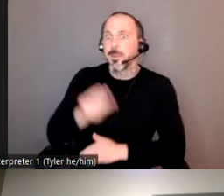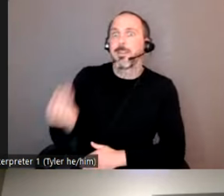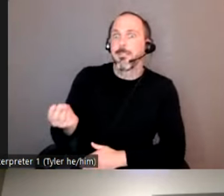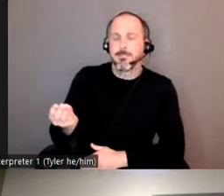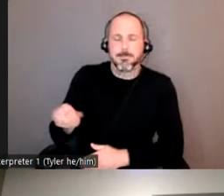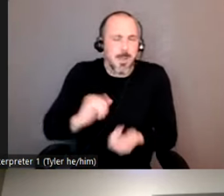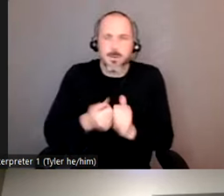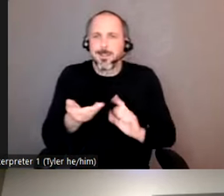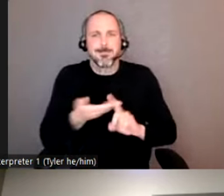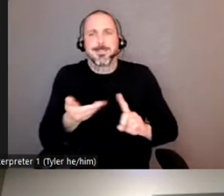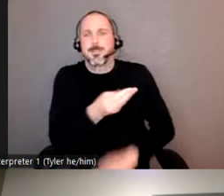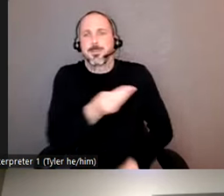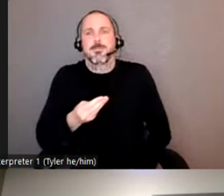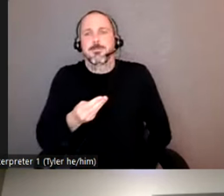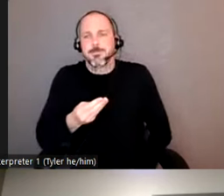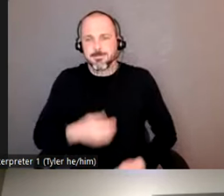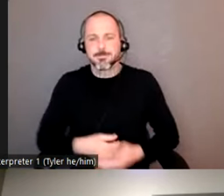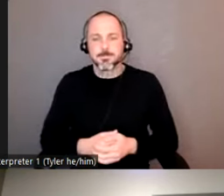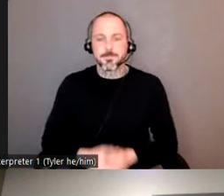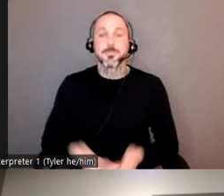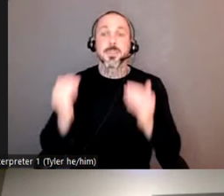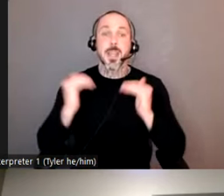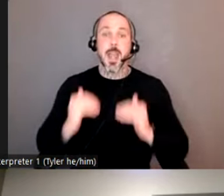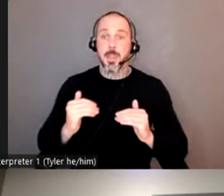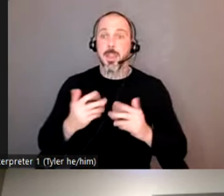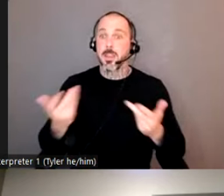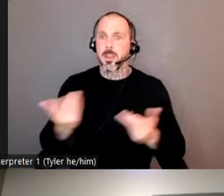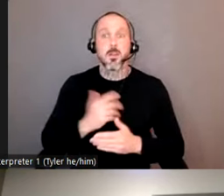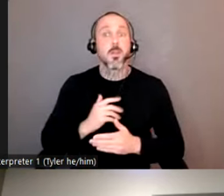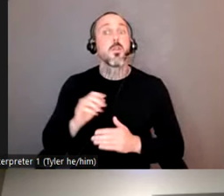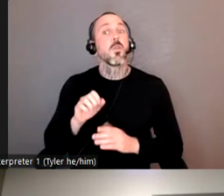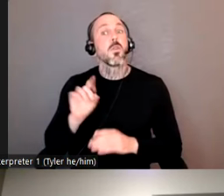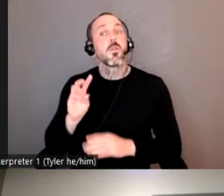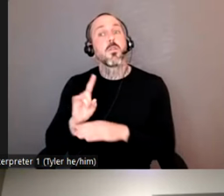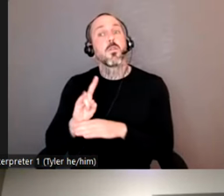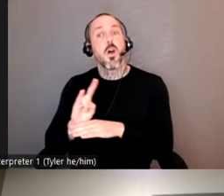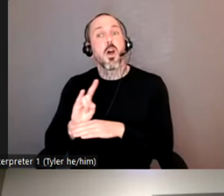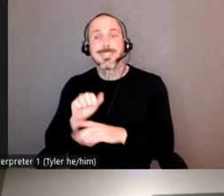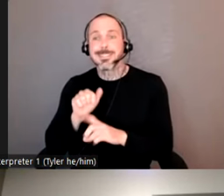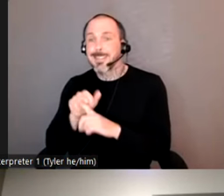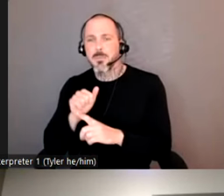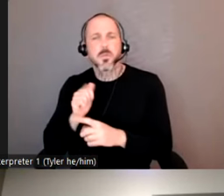are the top frauds that we have, and the impact of fraud in the overall reporting that you can do. Next slide.